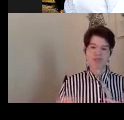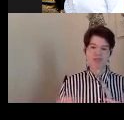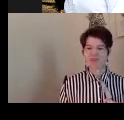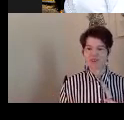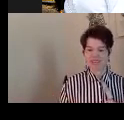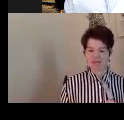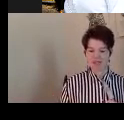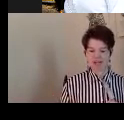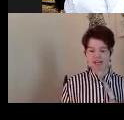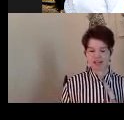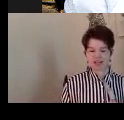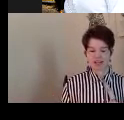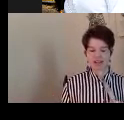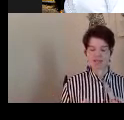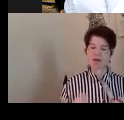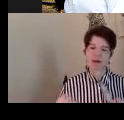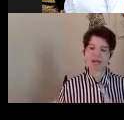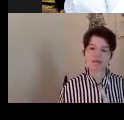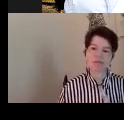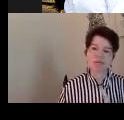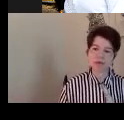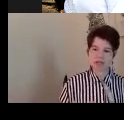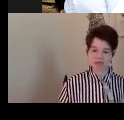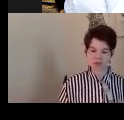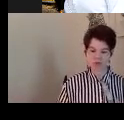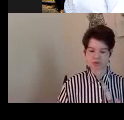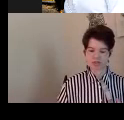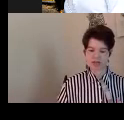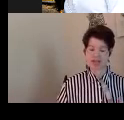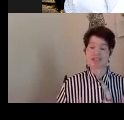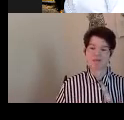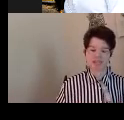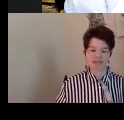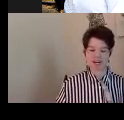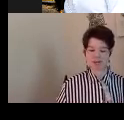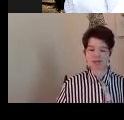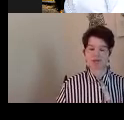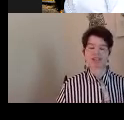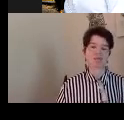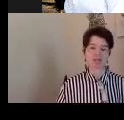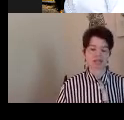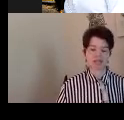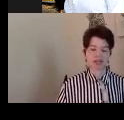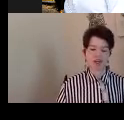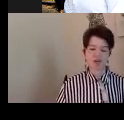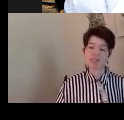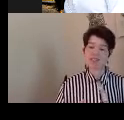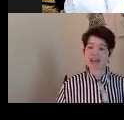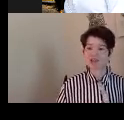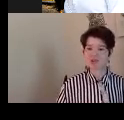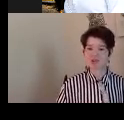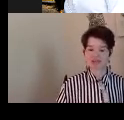to a camp called Camp Jened, and it provided people with individuals an accepting environment where disability